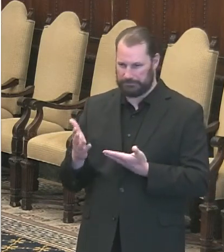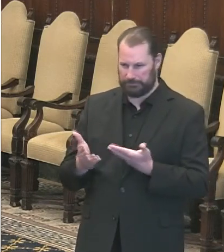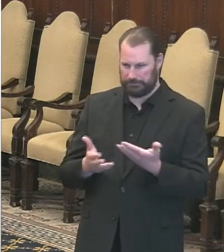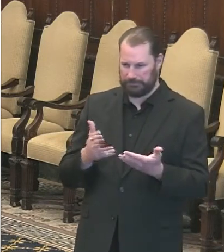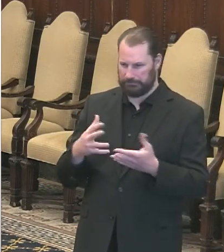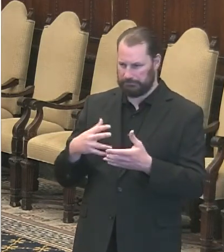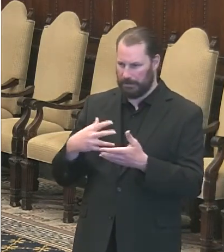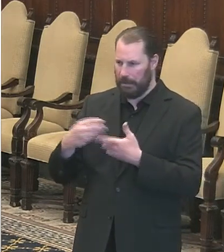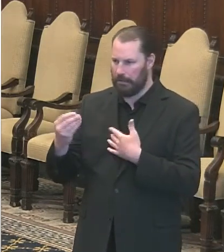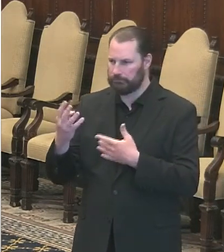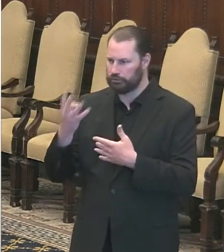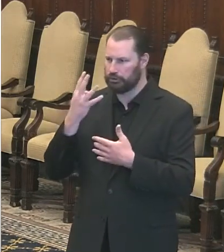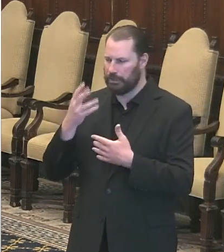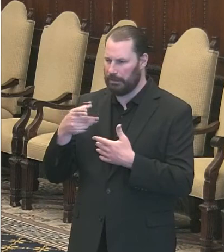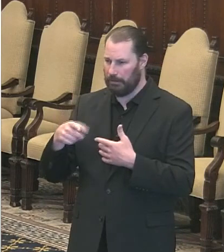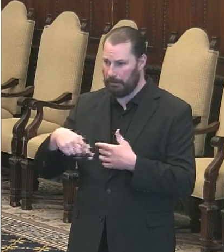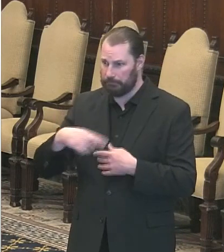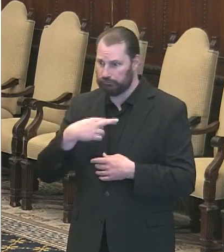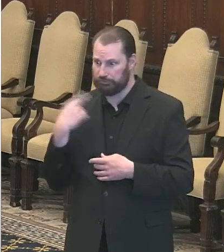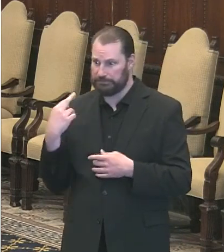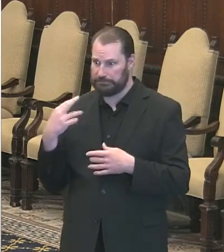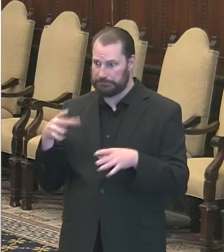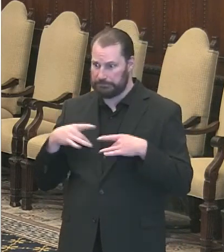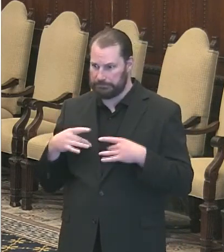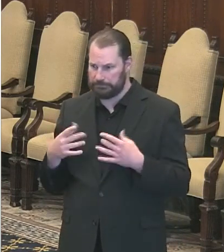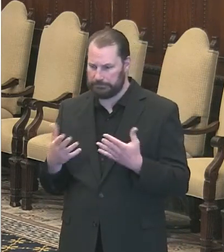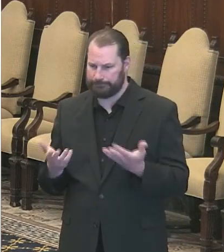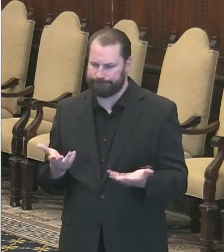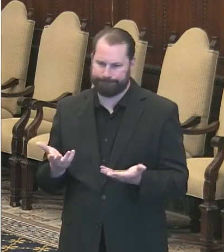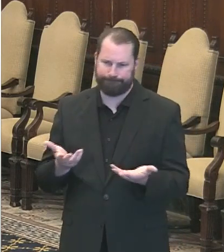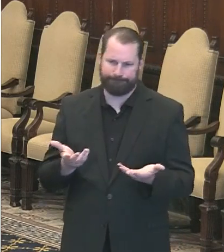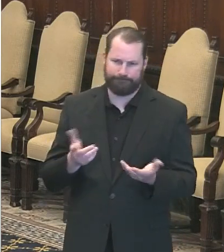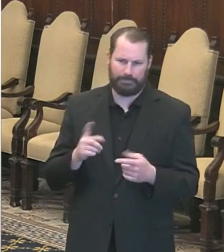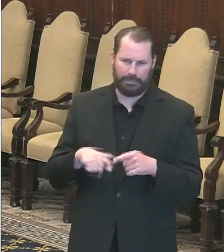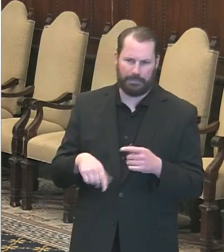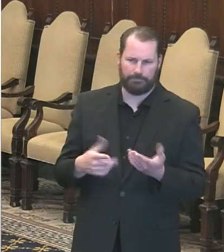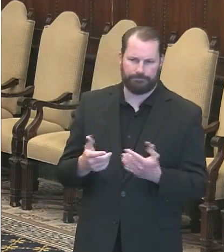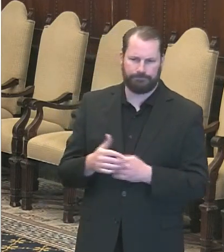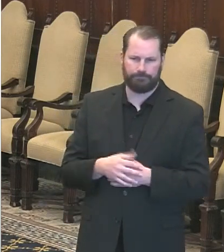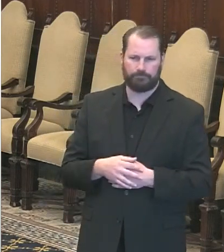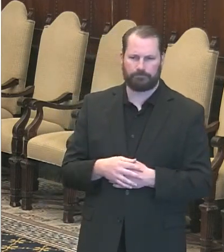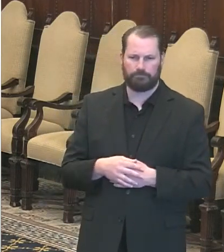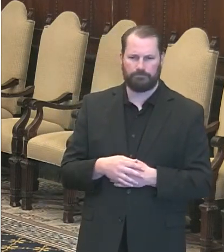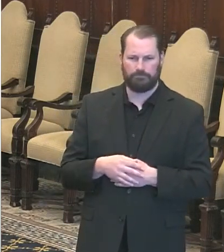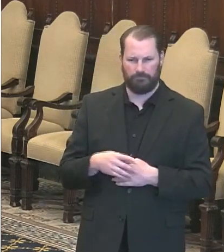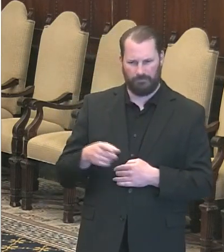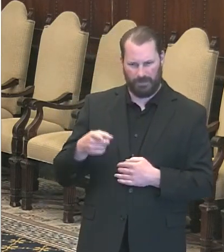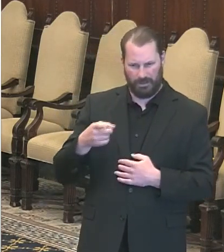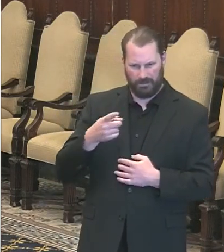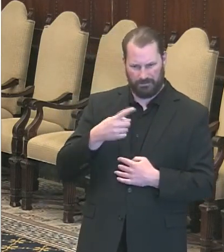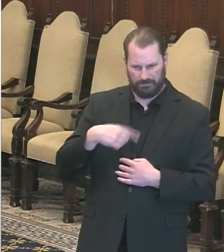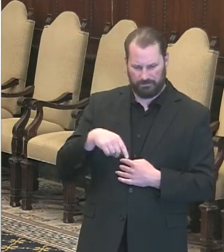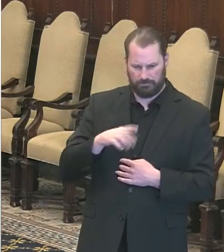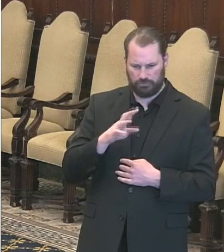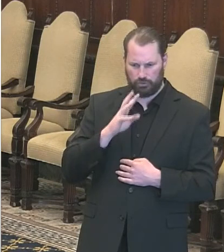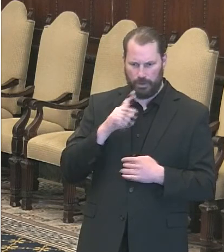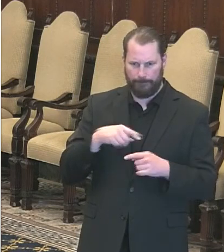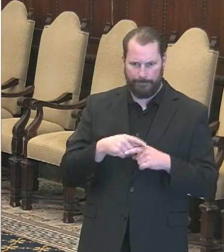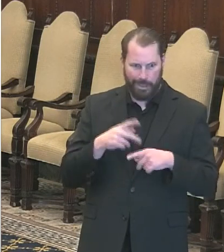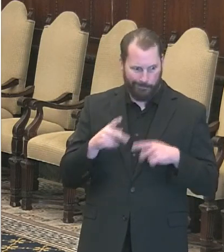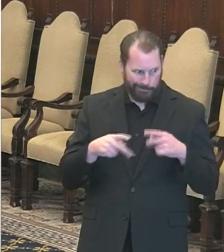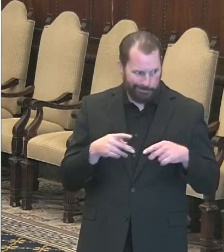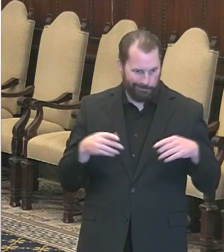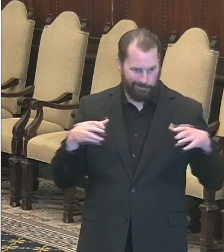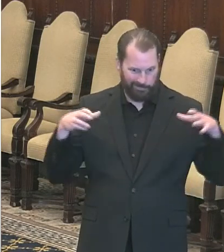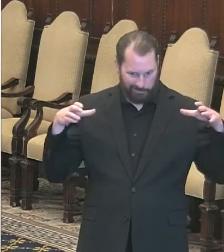a congregate setting, which, I think you were just talking about, like, for example, in the men's shelter, like when they're close together, there's potential for spread. And